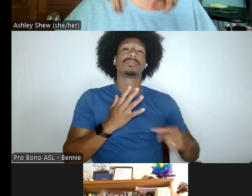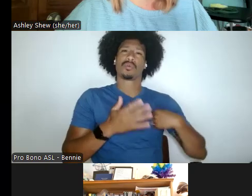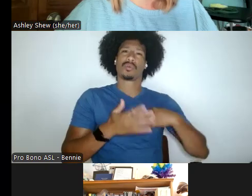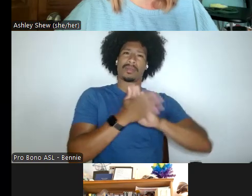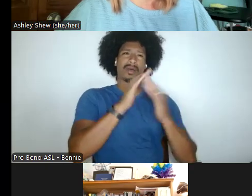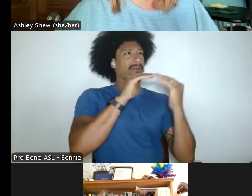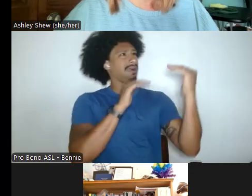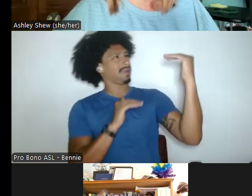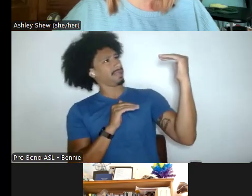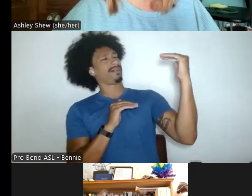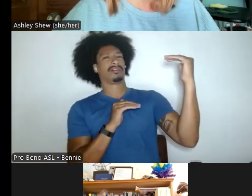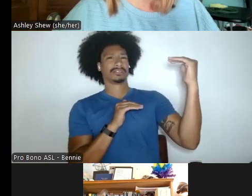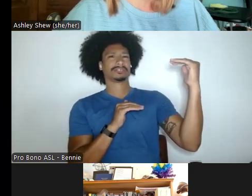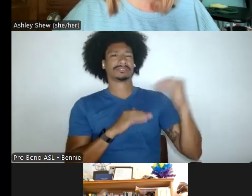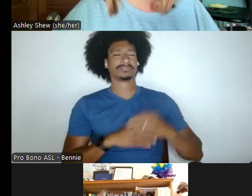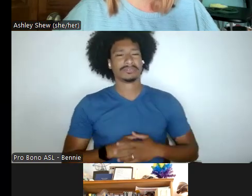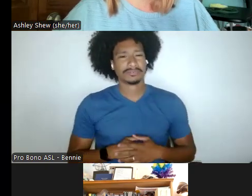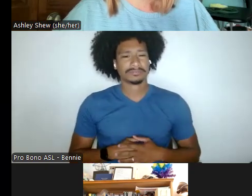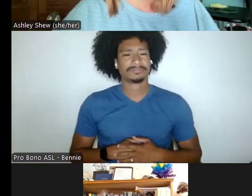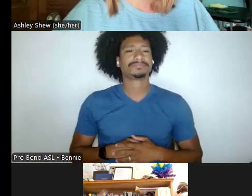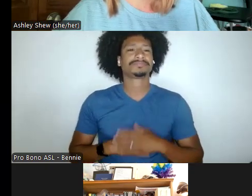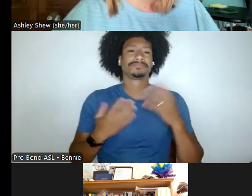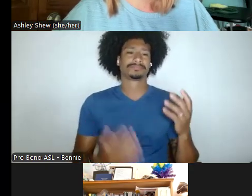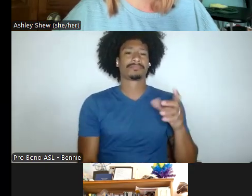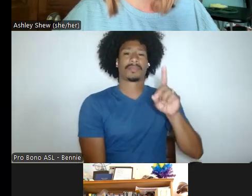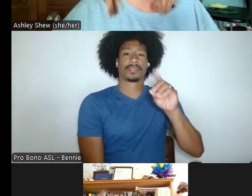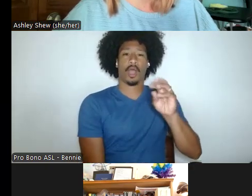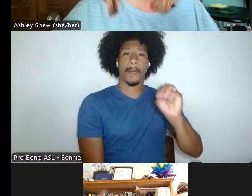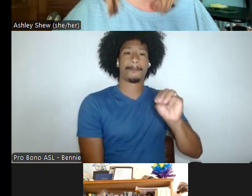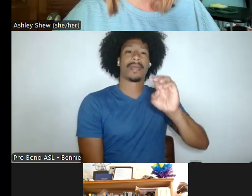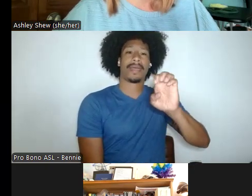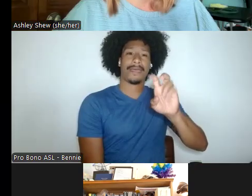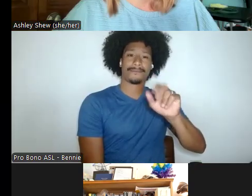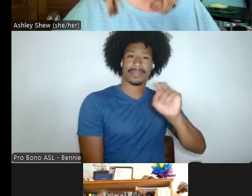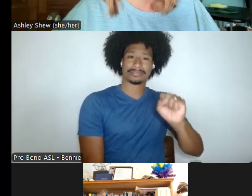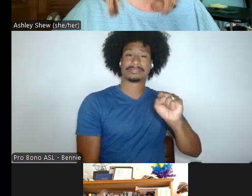So by which I mean Dom Evans has been one of the